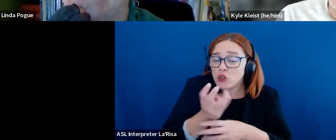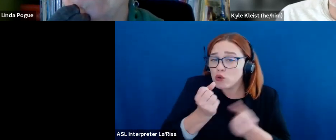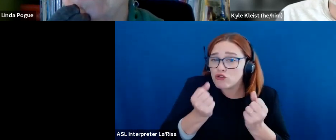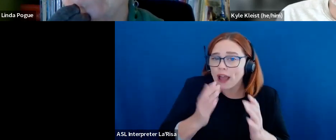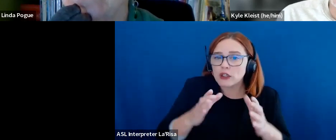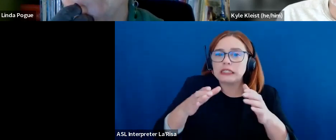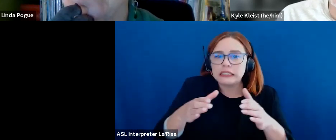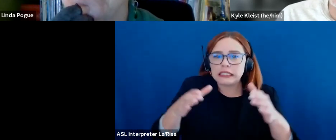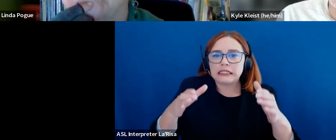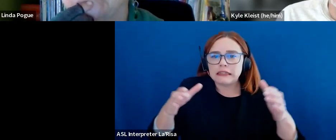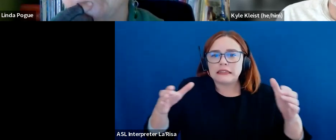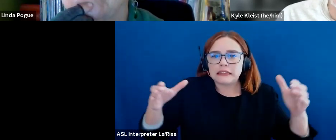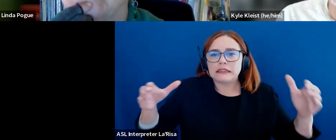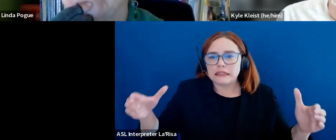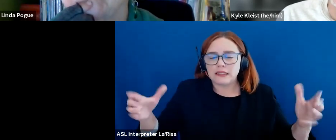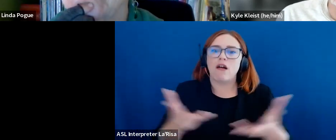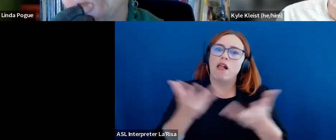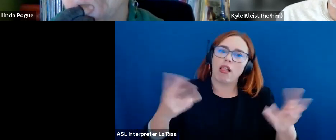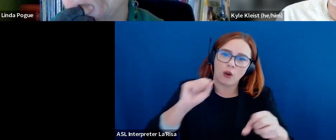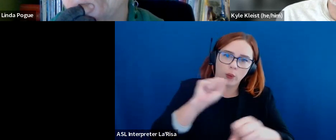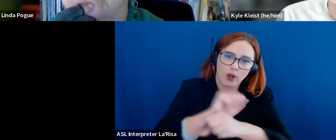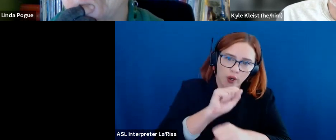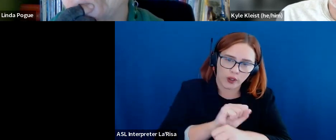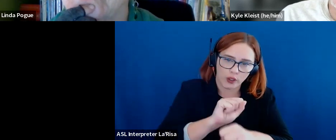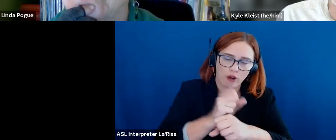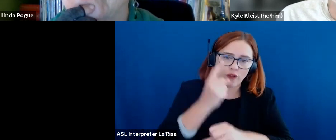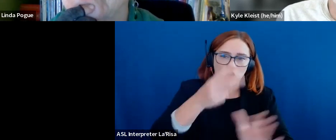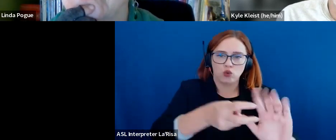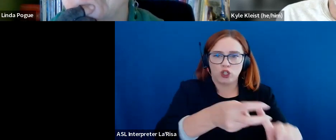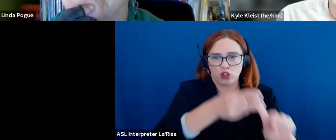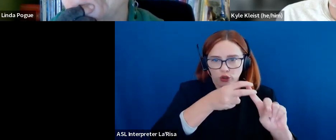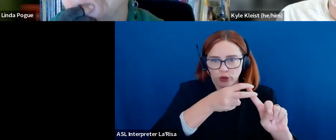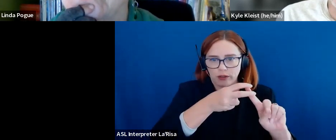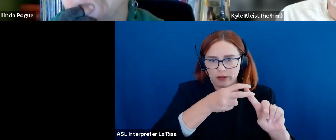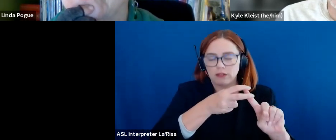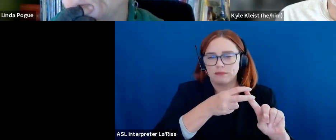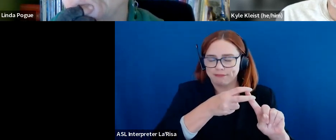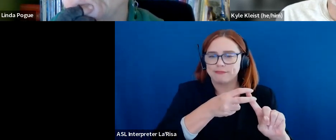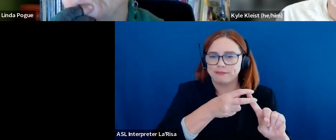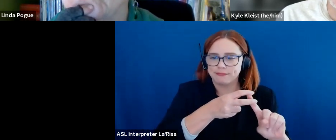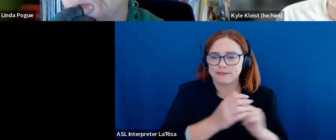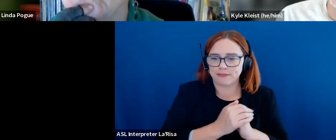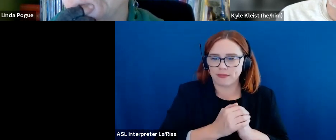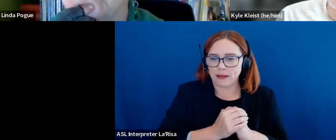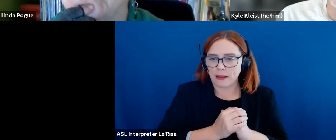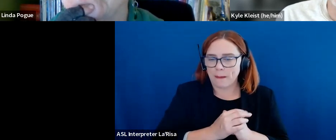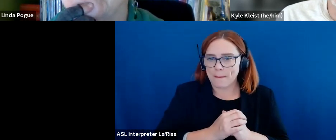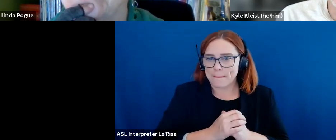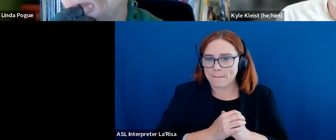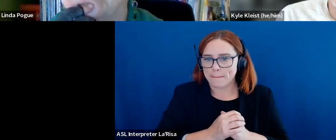A lot of work, like I said, goes into recruitment. Figure that staff time going into